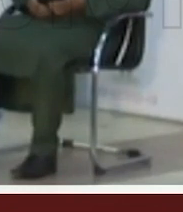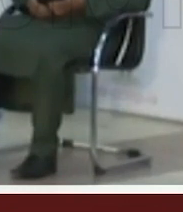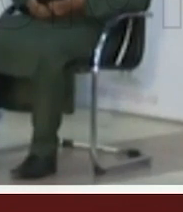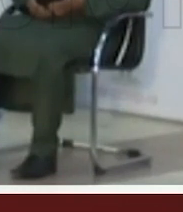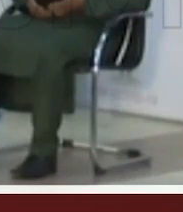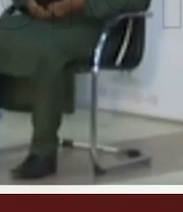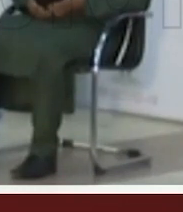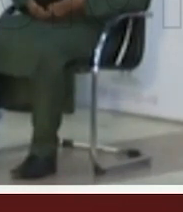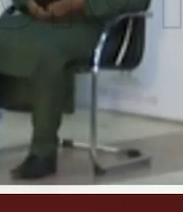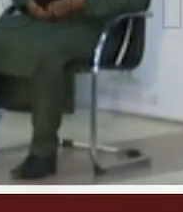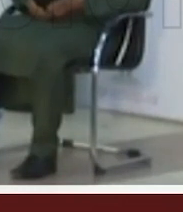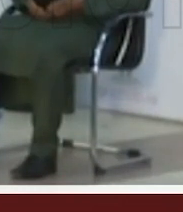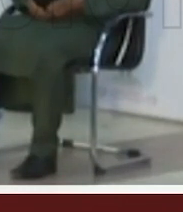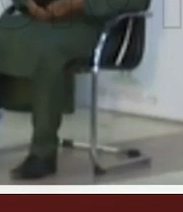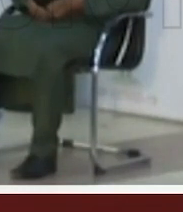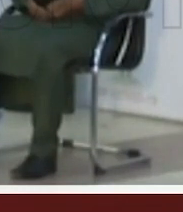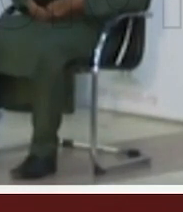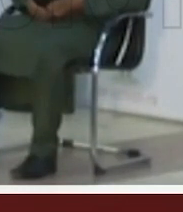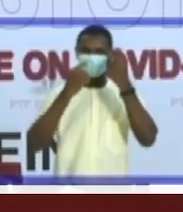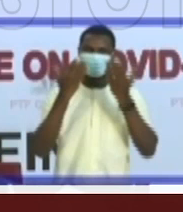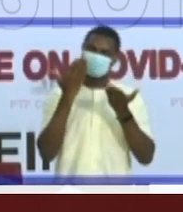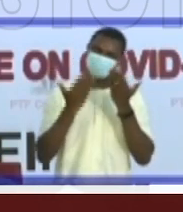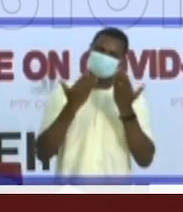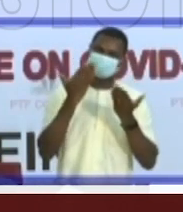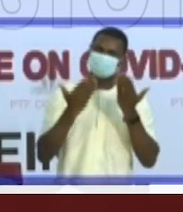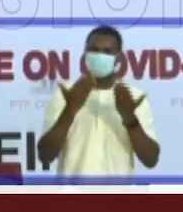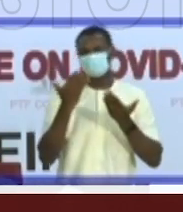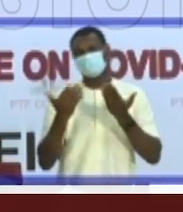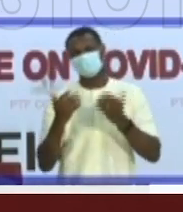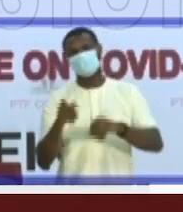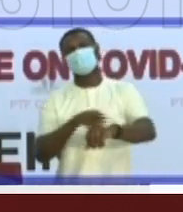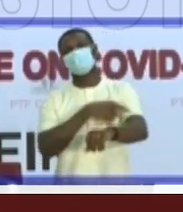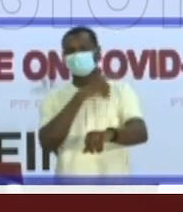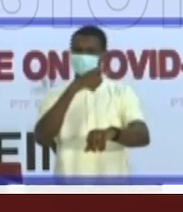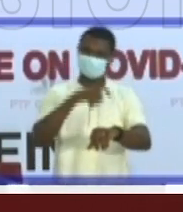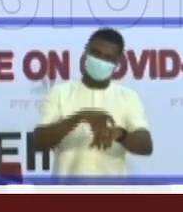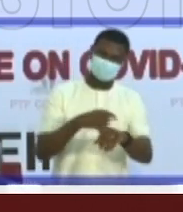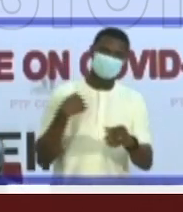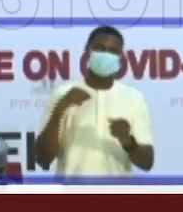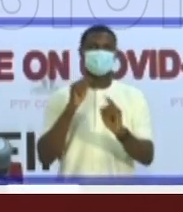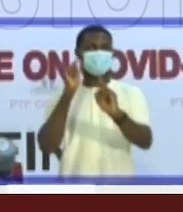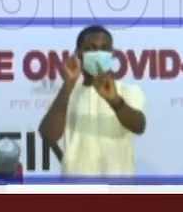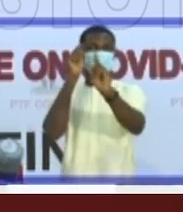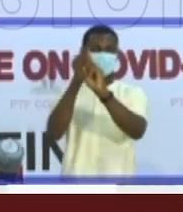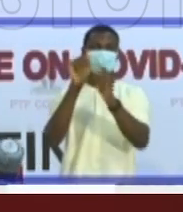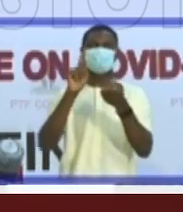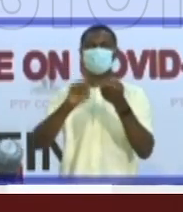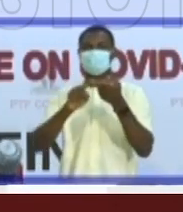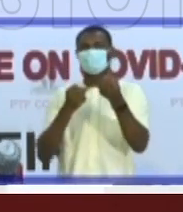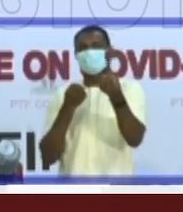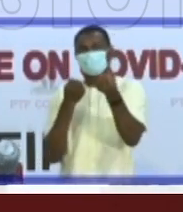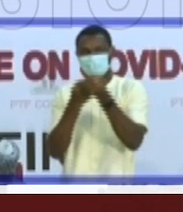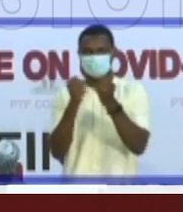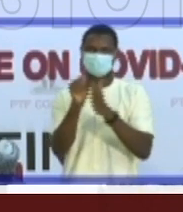is in talks with the Kogi State Government to address the matter. The purpose of our existence is to support the states. They have the